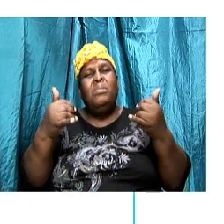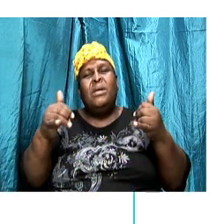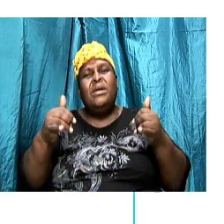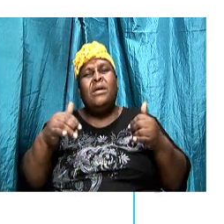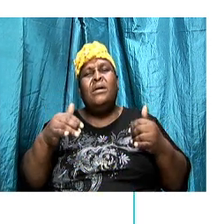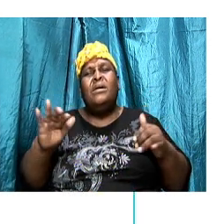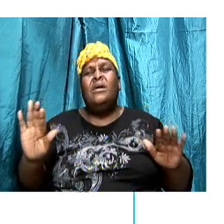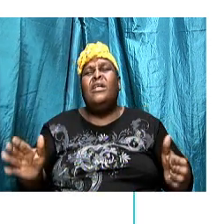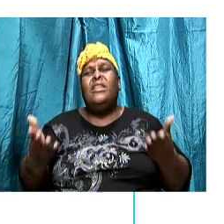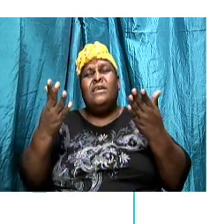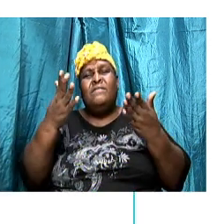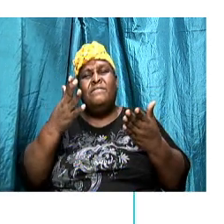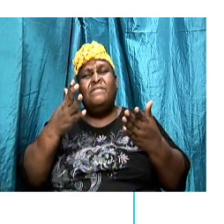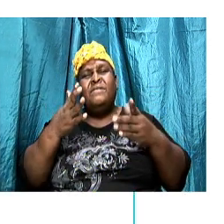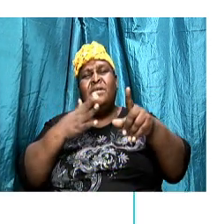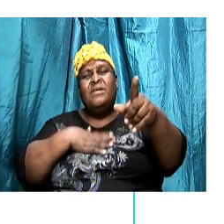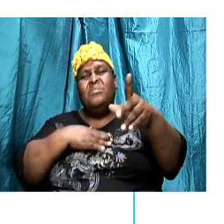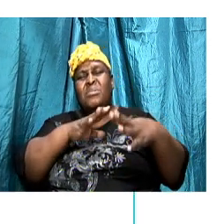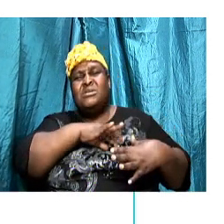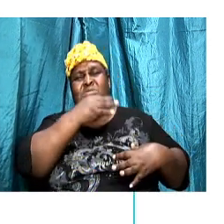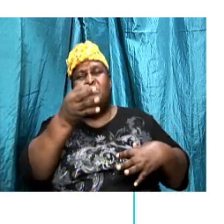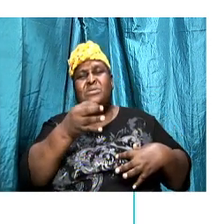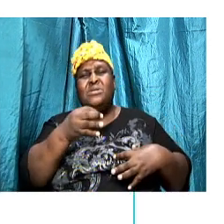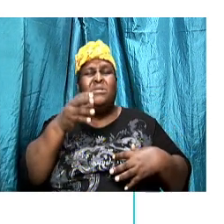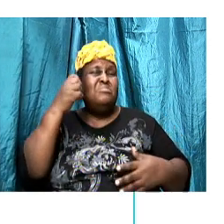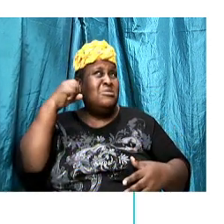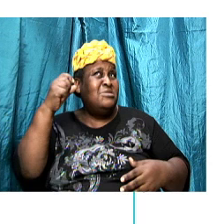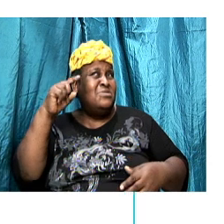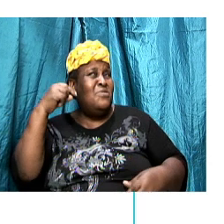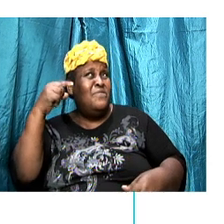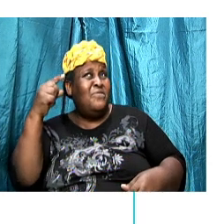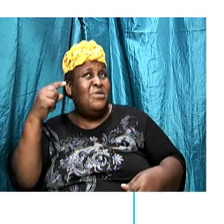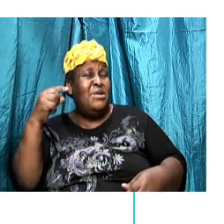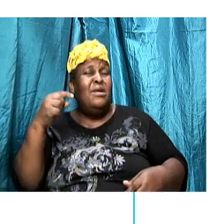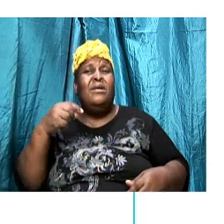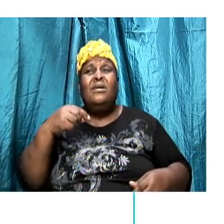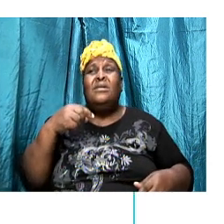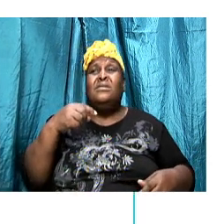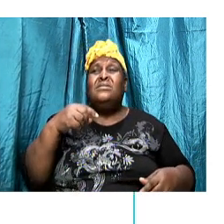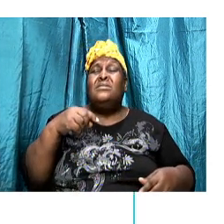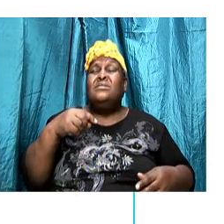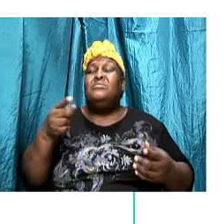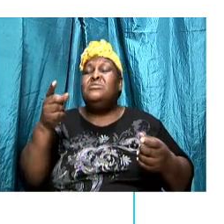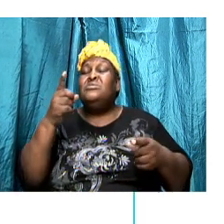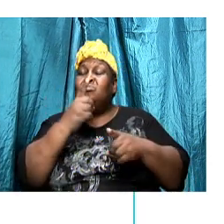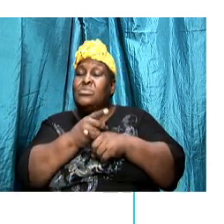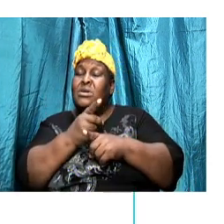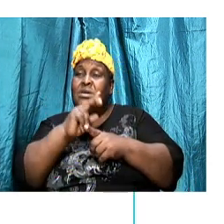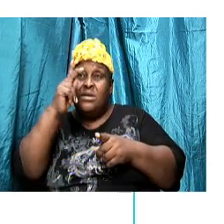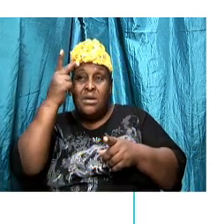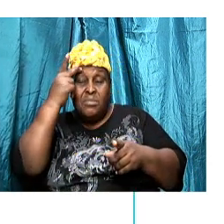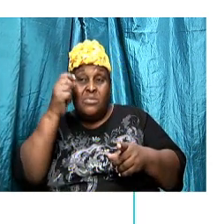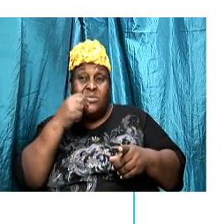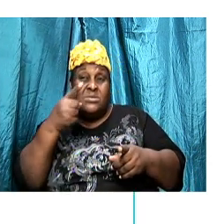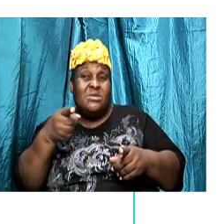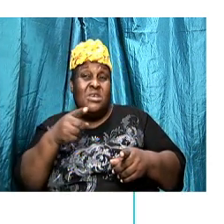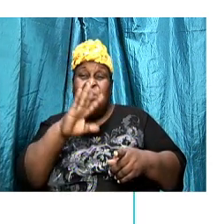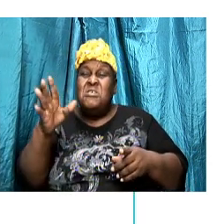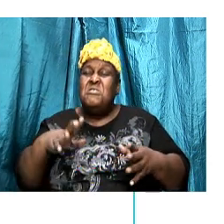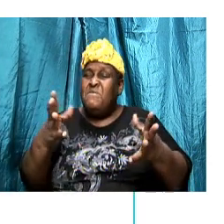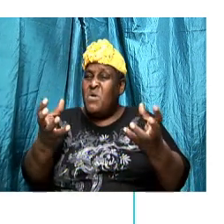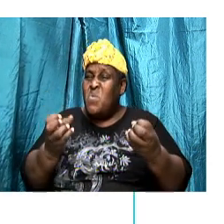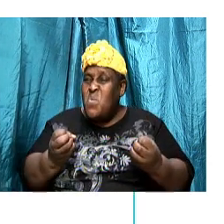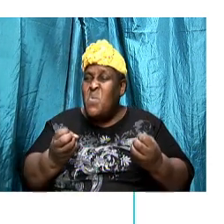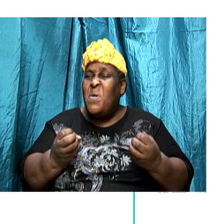sound humorous, funny, you know, but this is exactly what Paul was saying. He didn't want the Corinthians